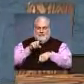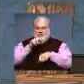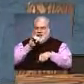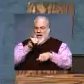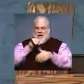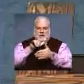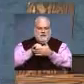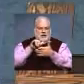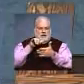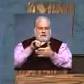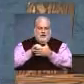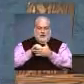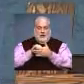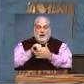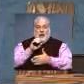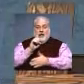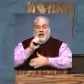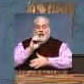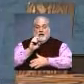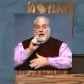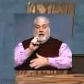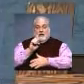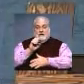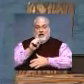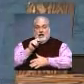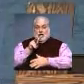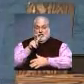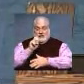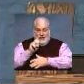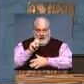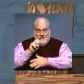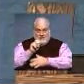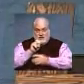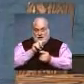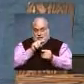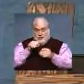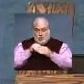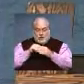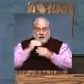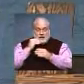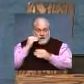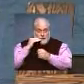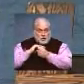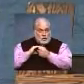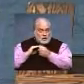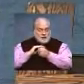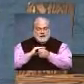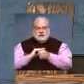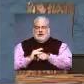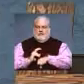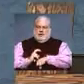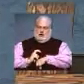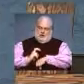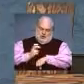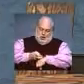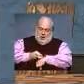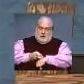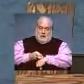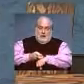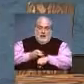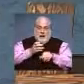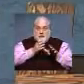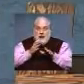If you come off of Executive to get back into the neighborhood, it's also very difficult. As I understand, there are no plans for traffic lights